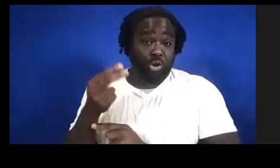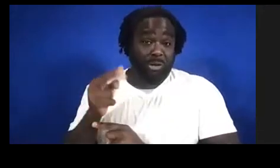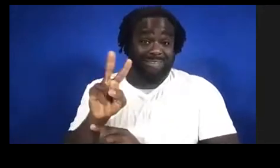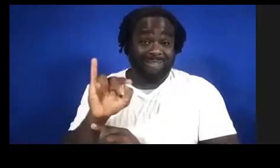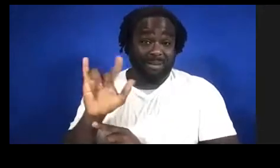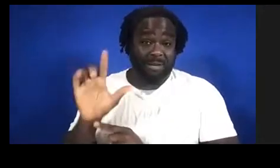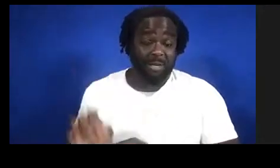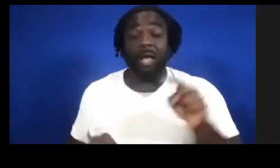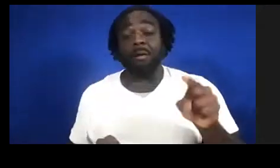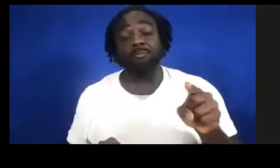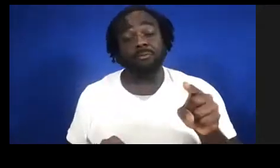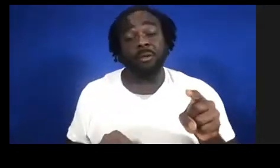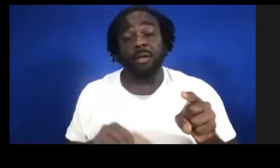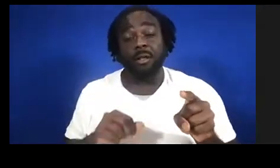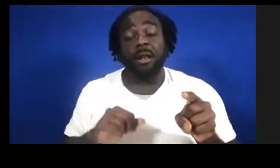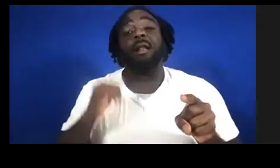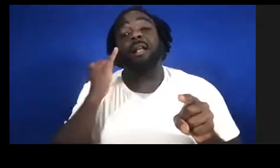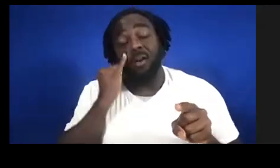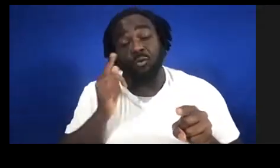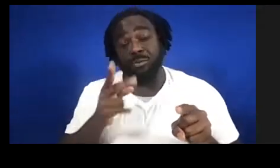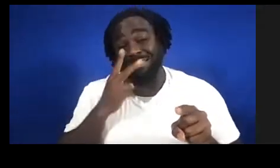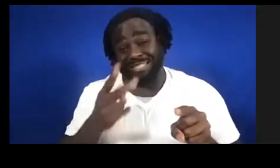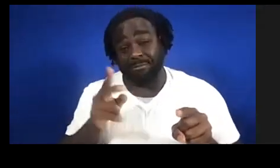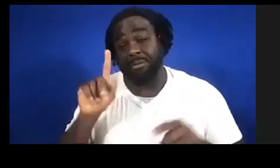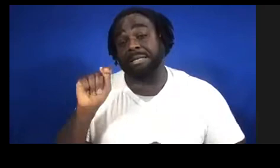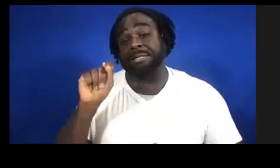Tennessee folks, my Nashville people,